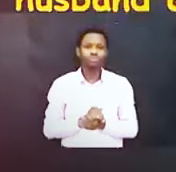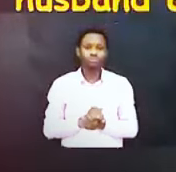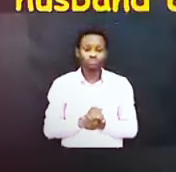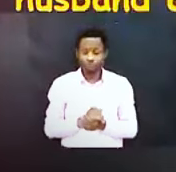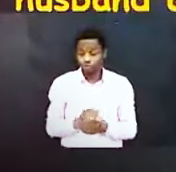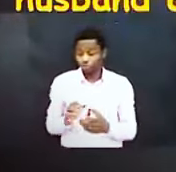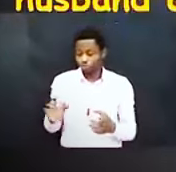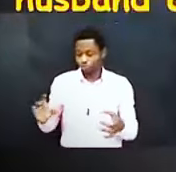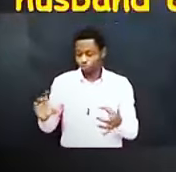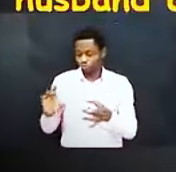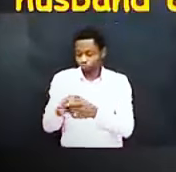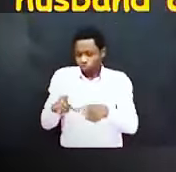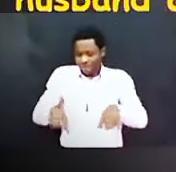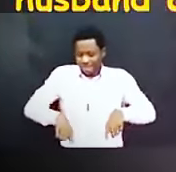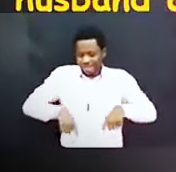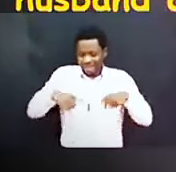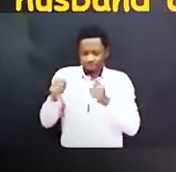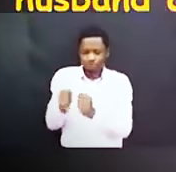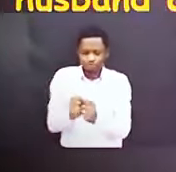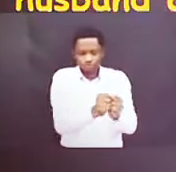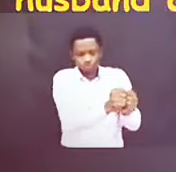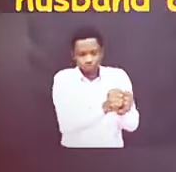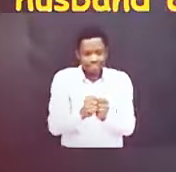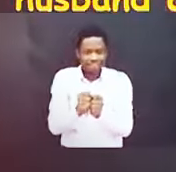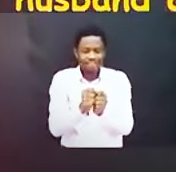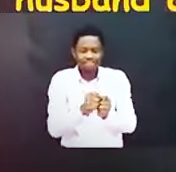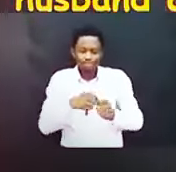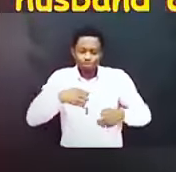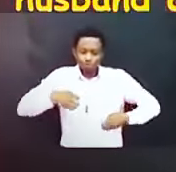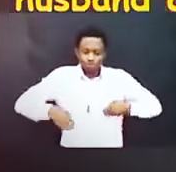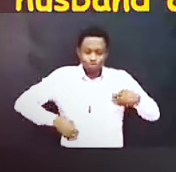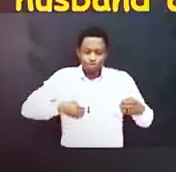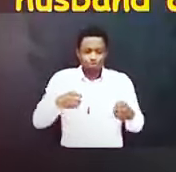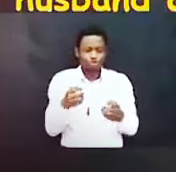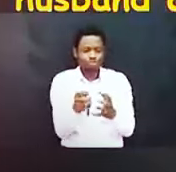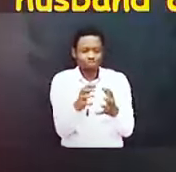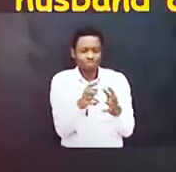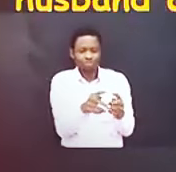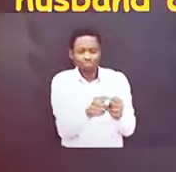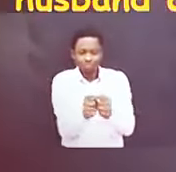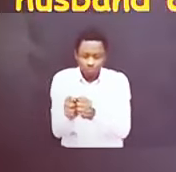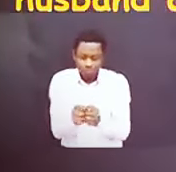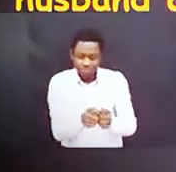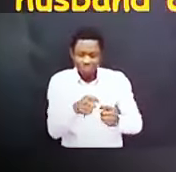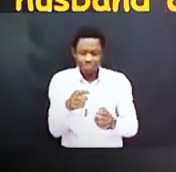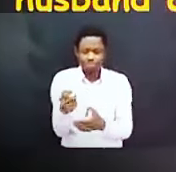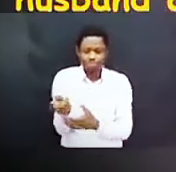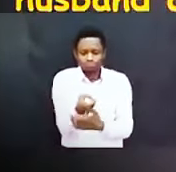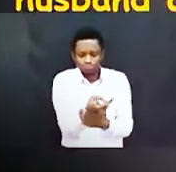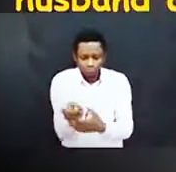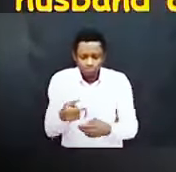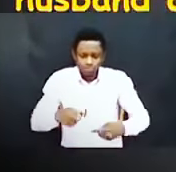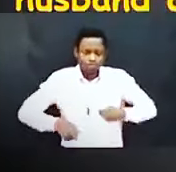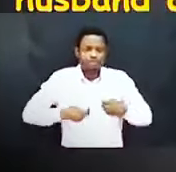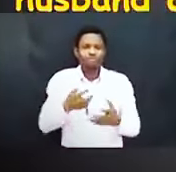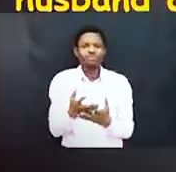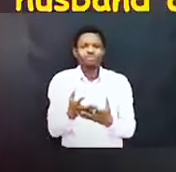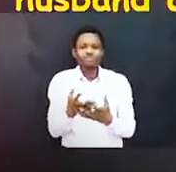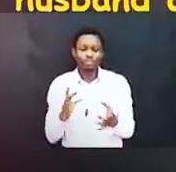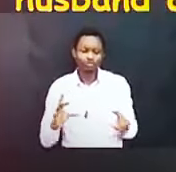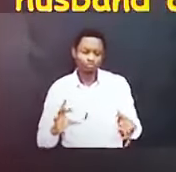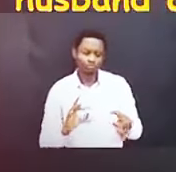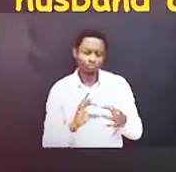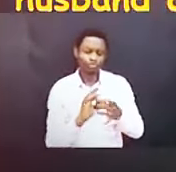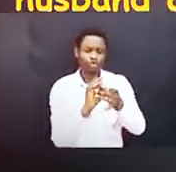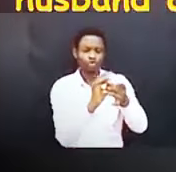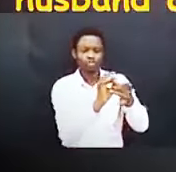other and faithfully join as helpers in the education of their children. Faithfully join as